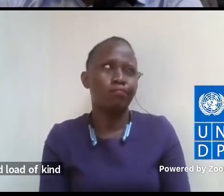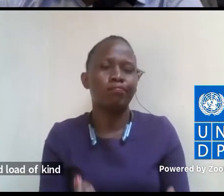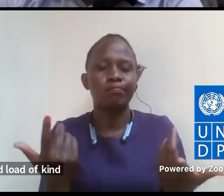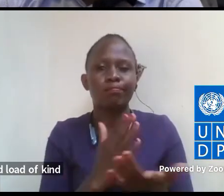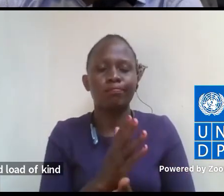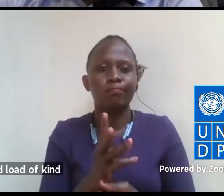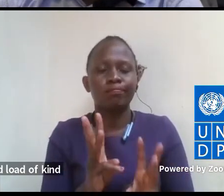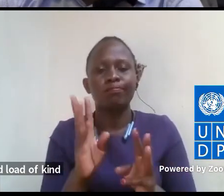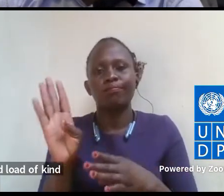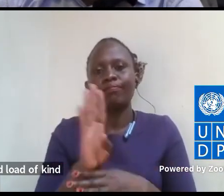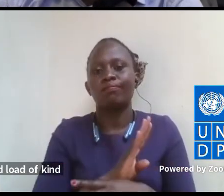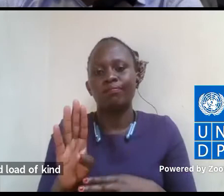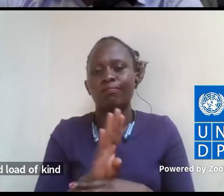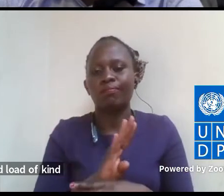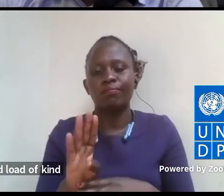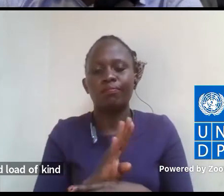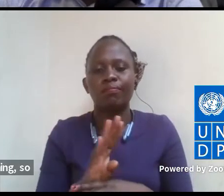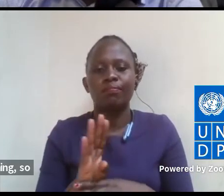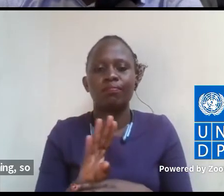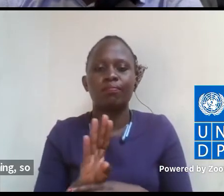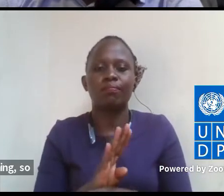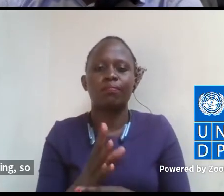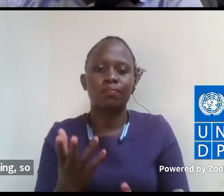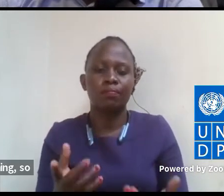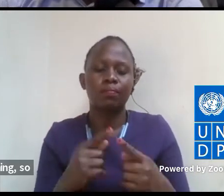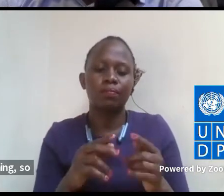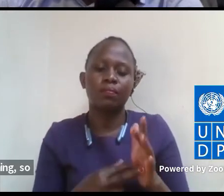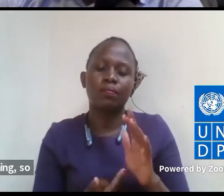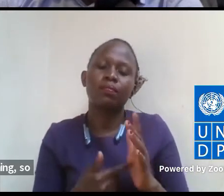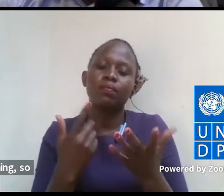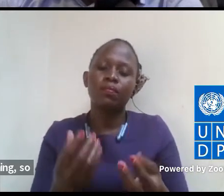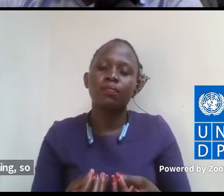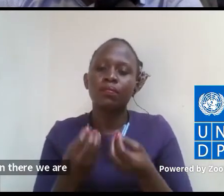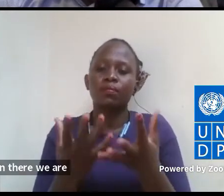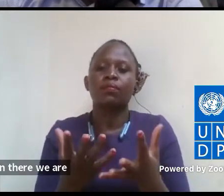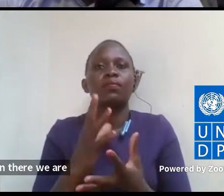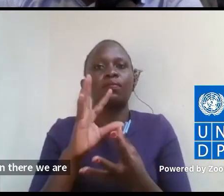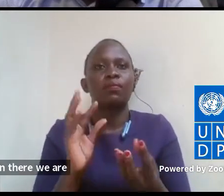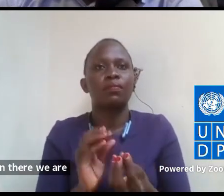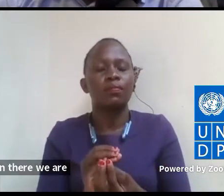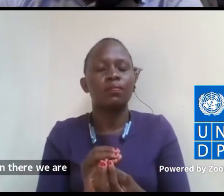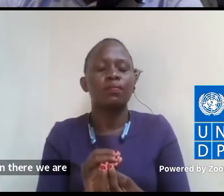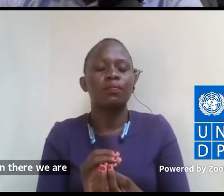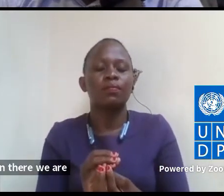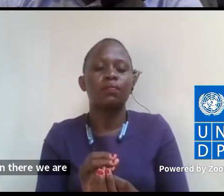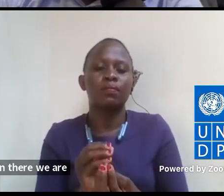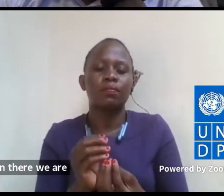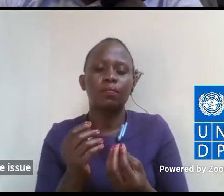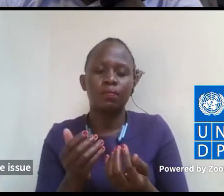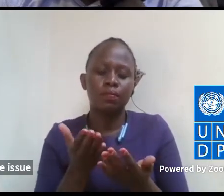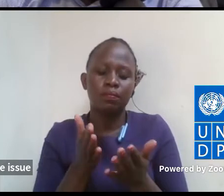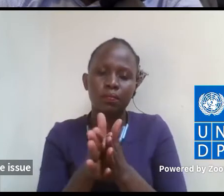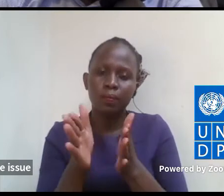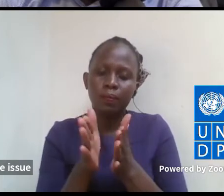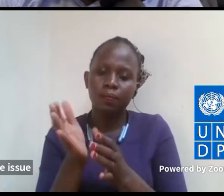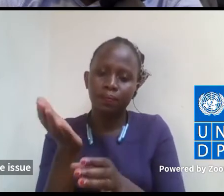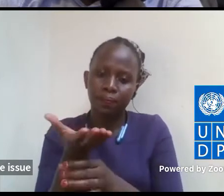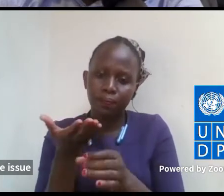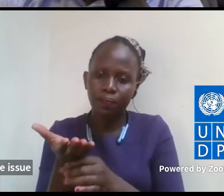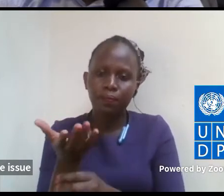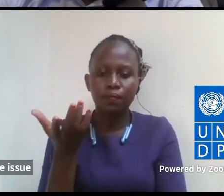support and growth service they need. So in there, we have given you the analysis in terms of the issues hampering this,